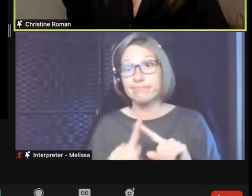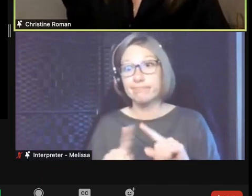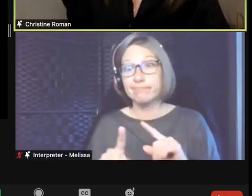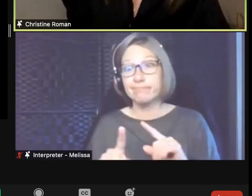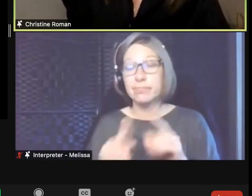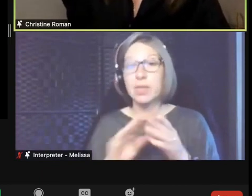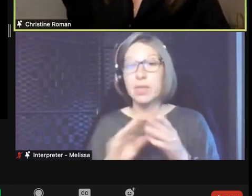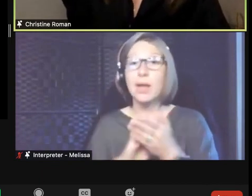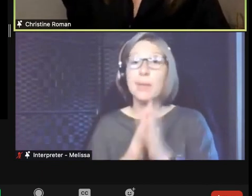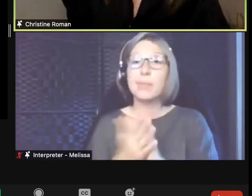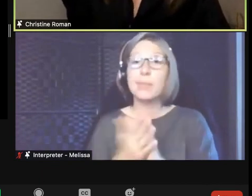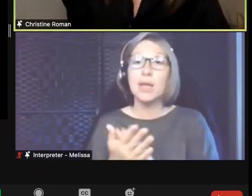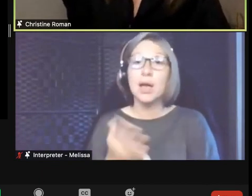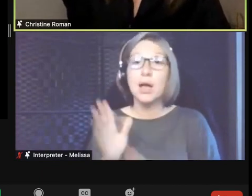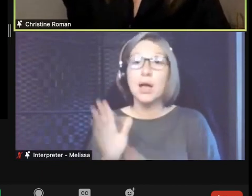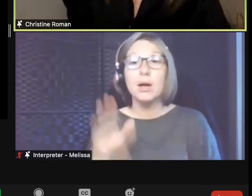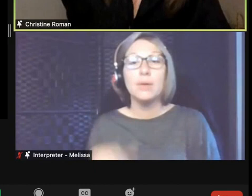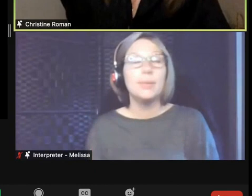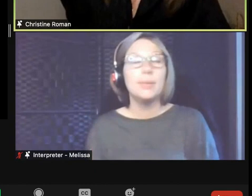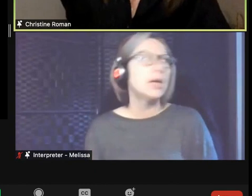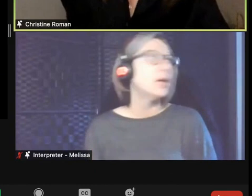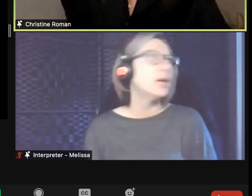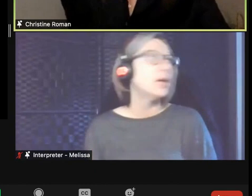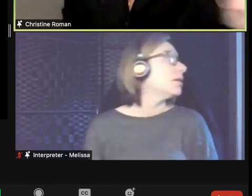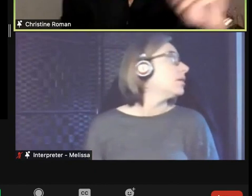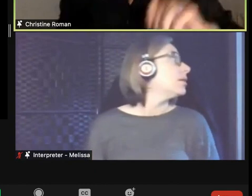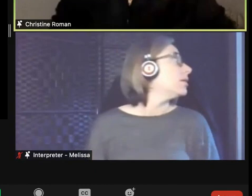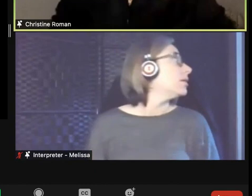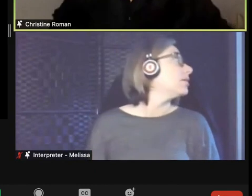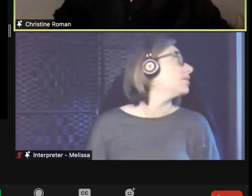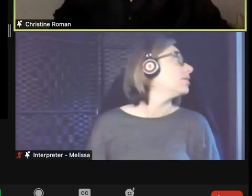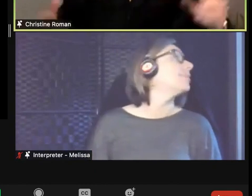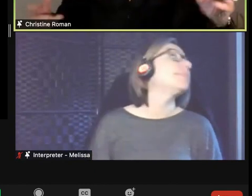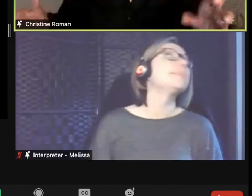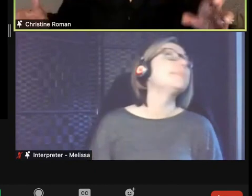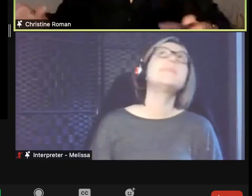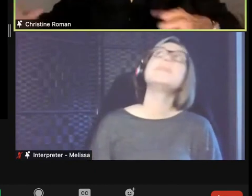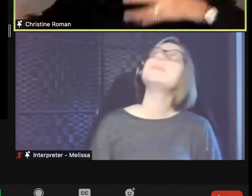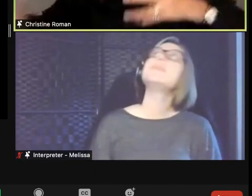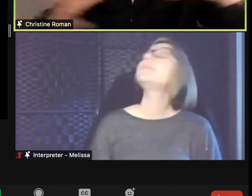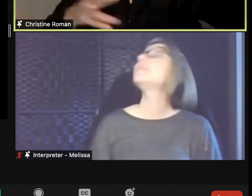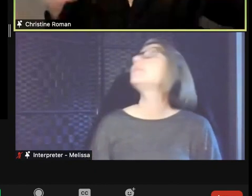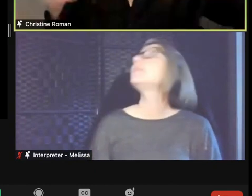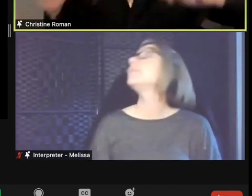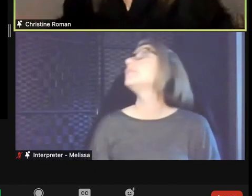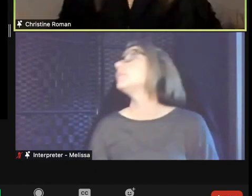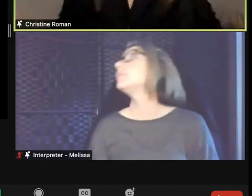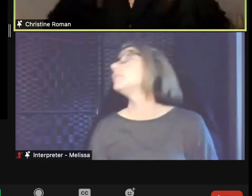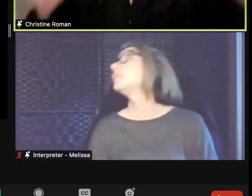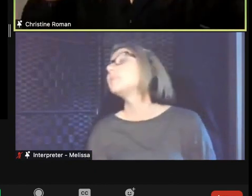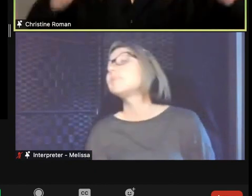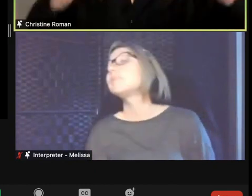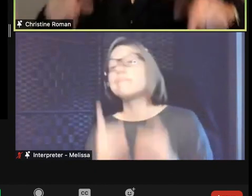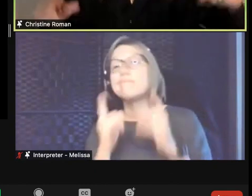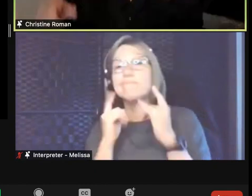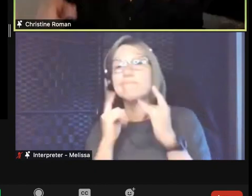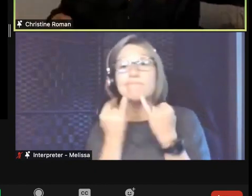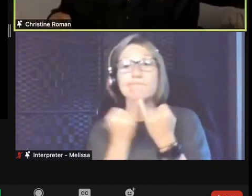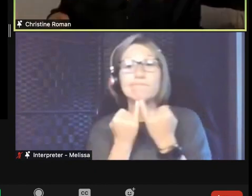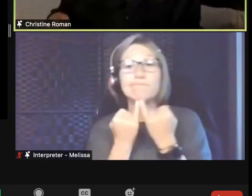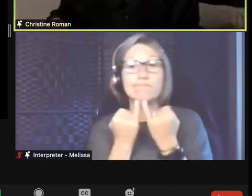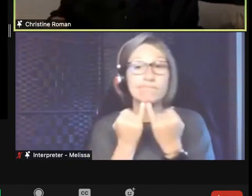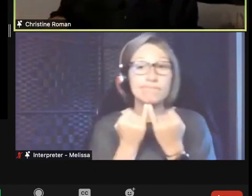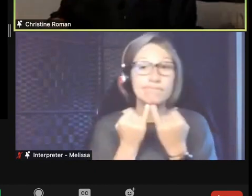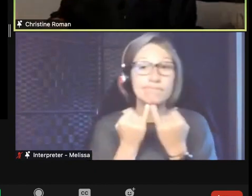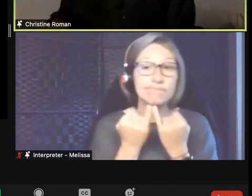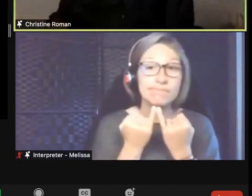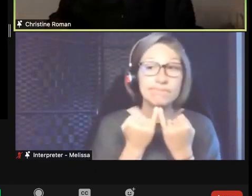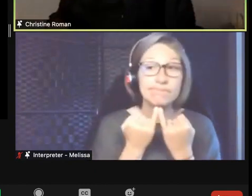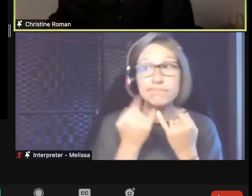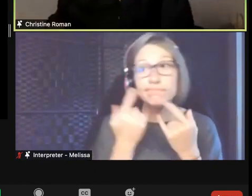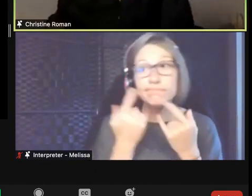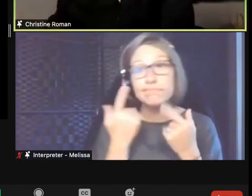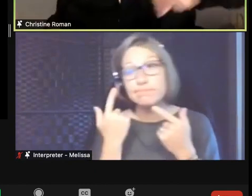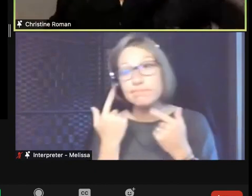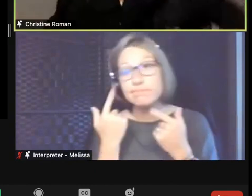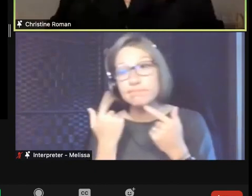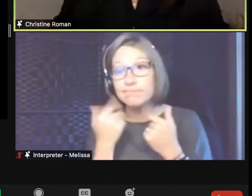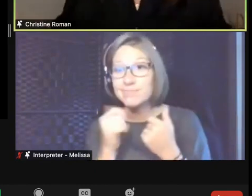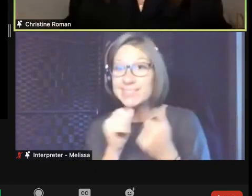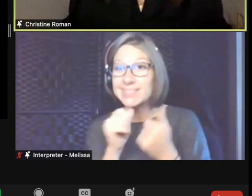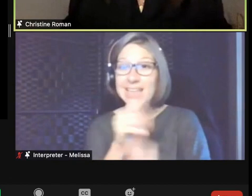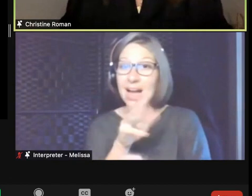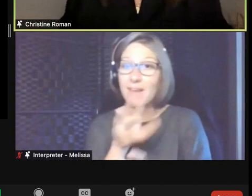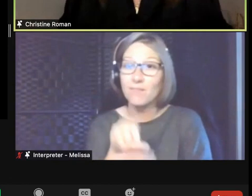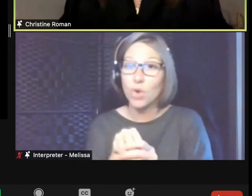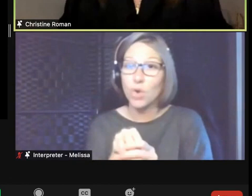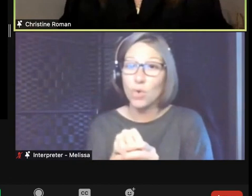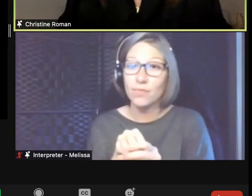And what happens is, their one-on-one turns them around and says, come on, we're doing this now. Like, use your eyes and look at